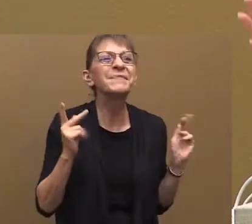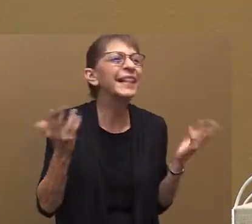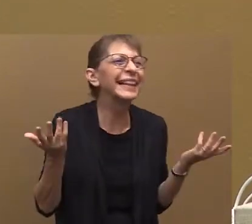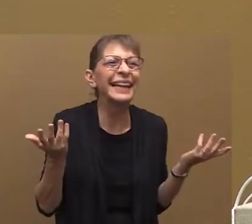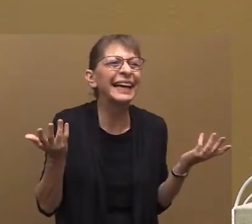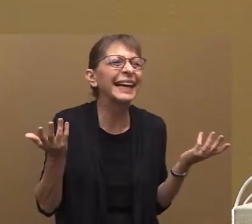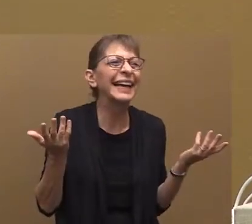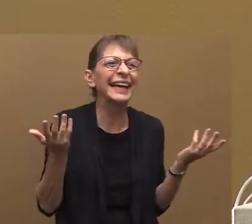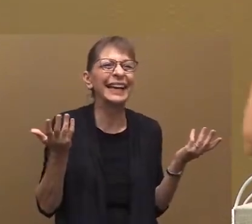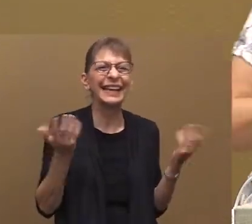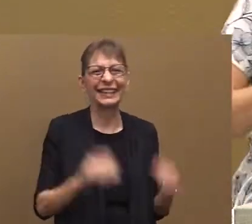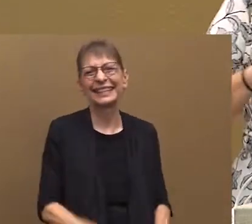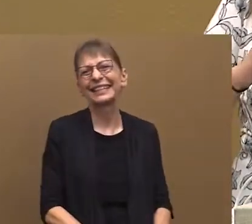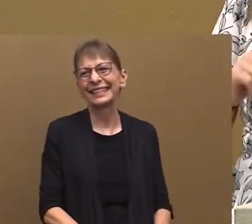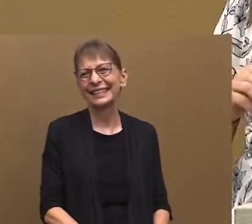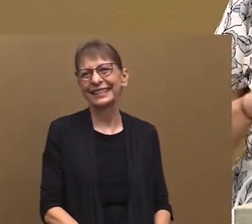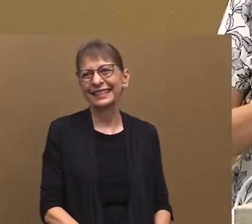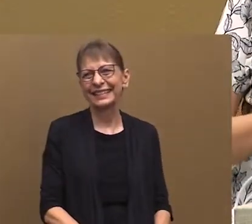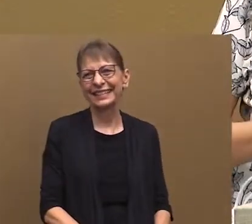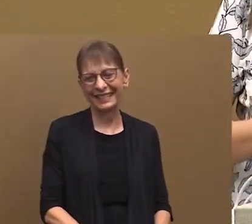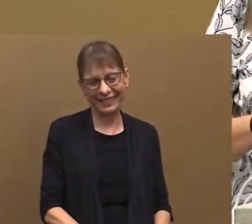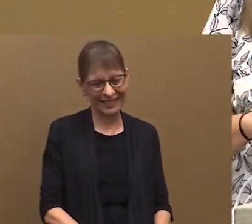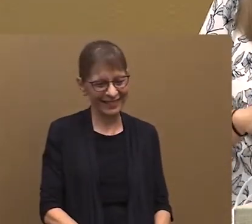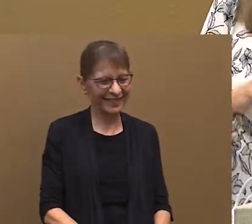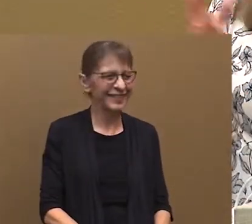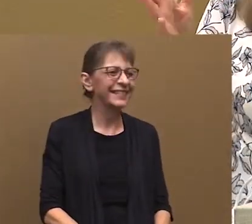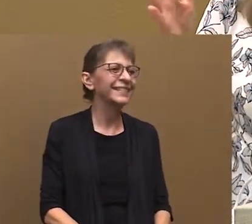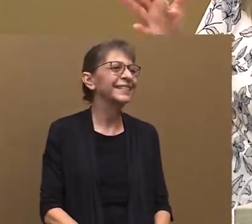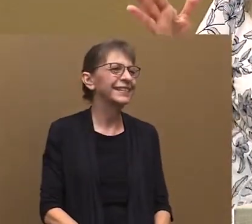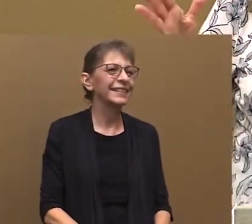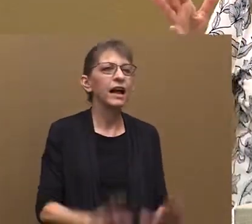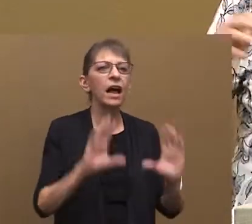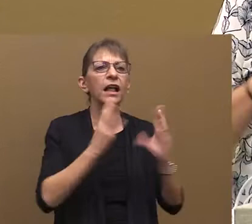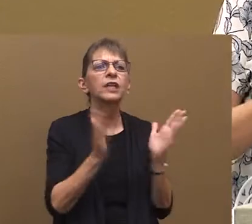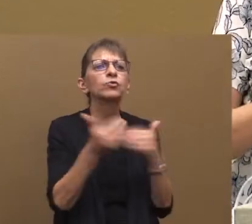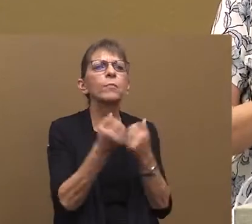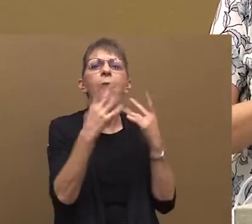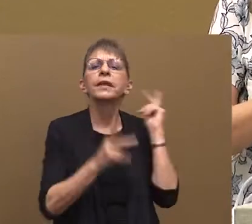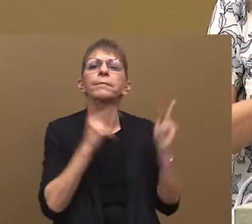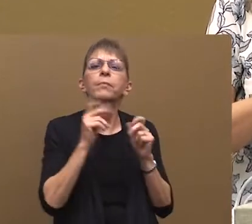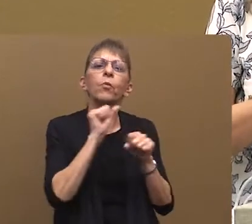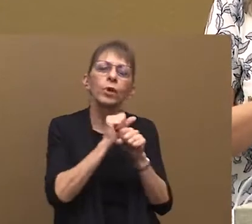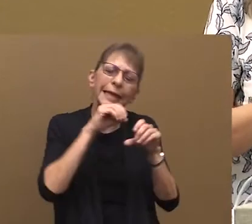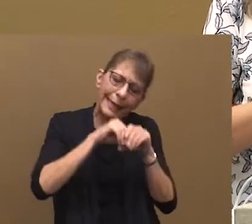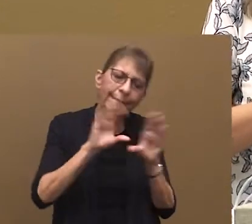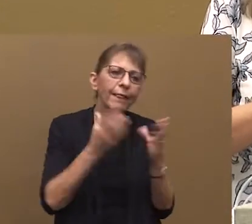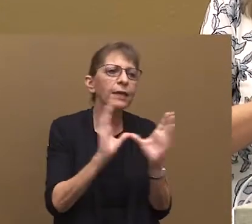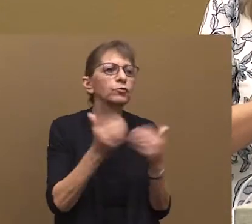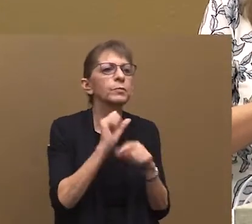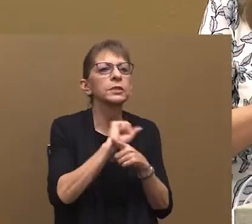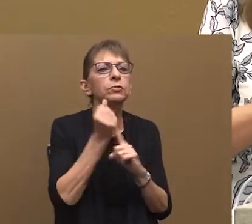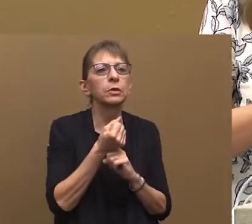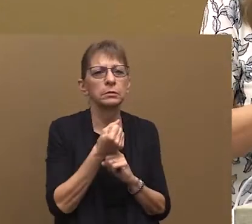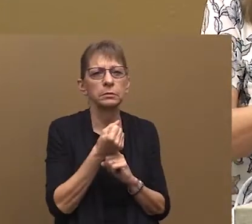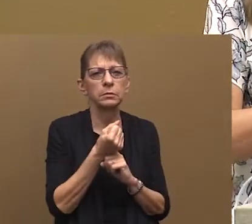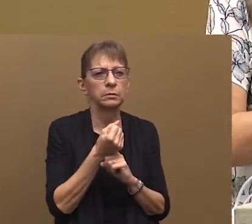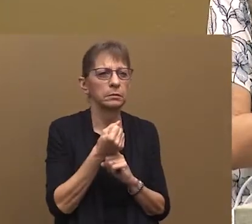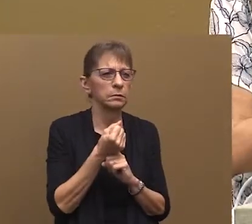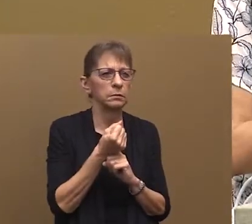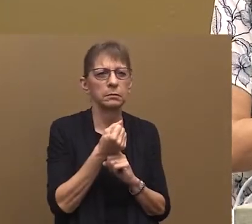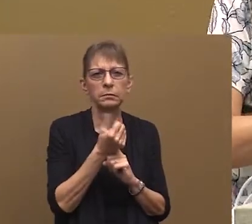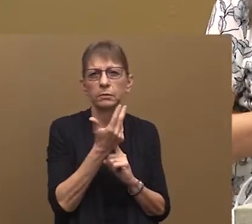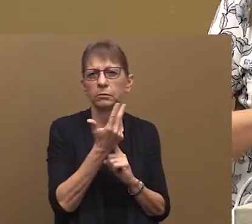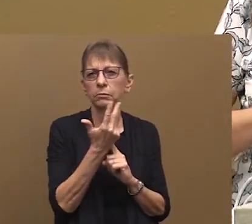other people? Okay. And a classroom. How many folks work in a classroom